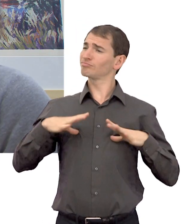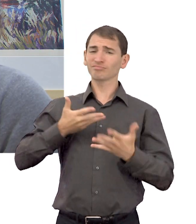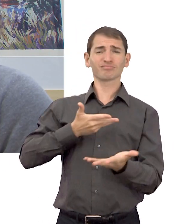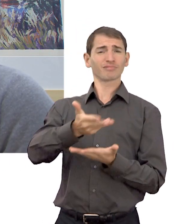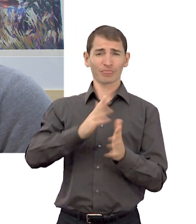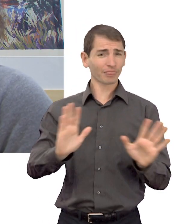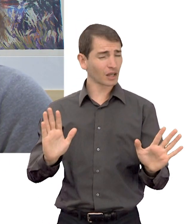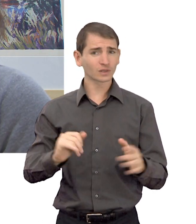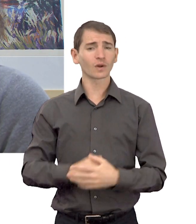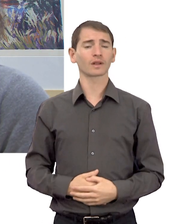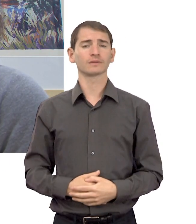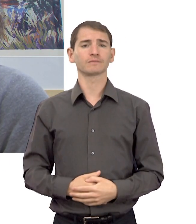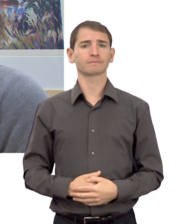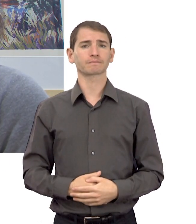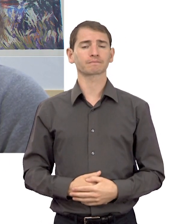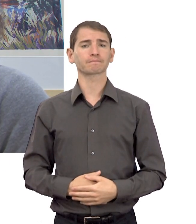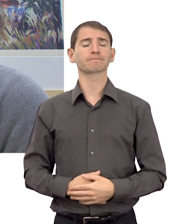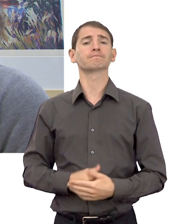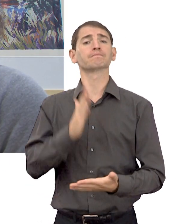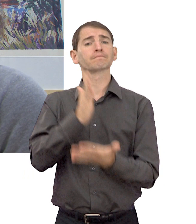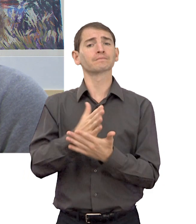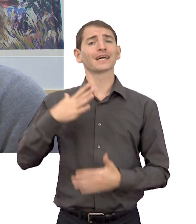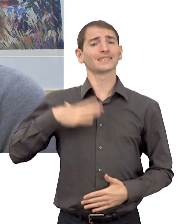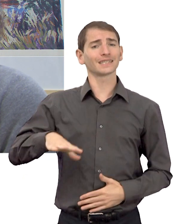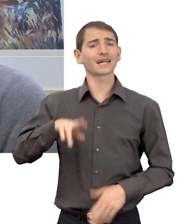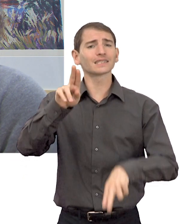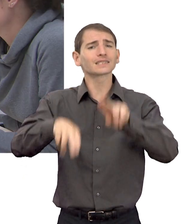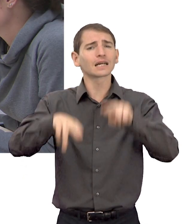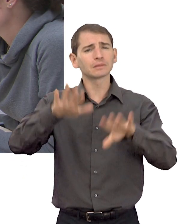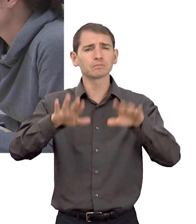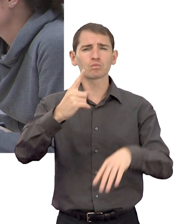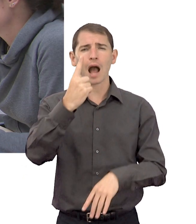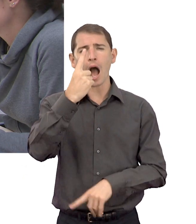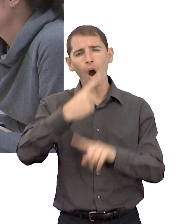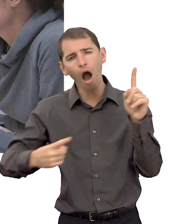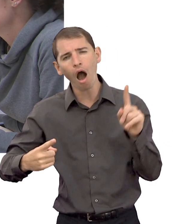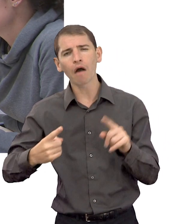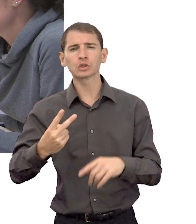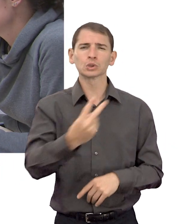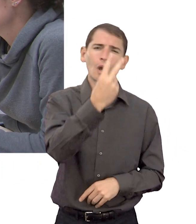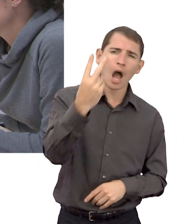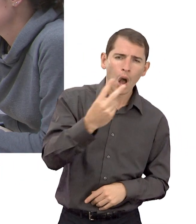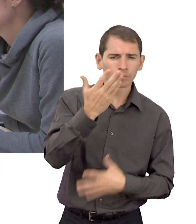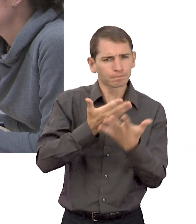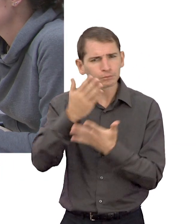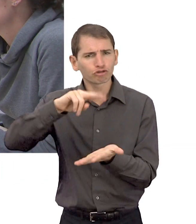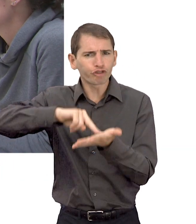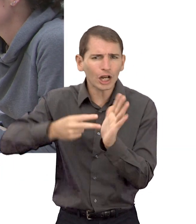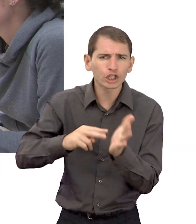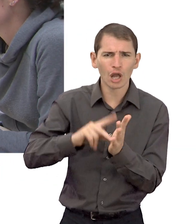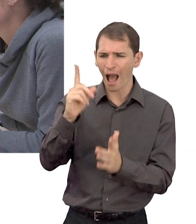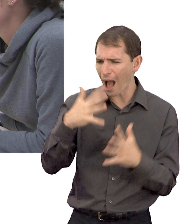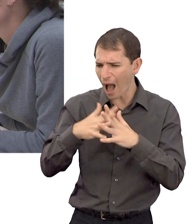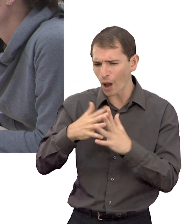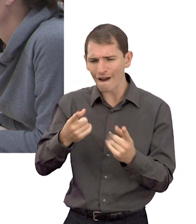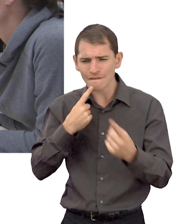an informal chat. The actual needs assessment is about an hour and a half, 2 hour, going through things like what strategies they do to